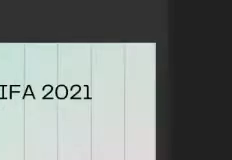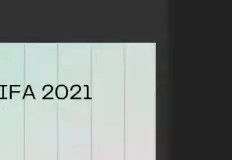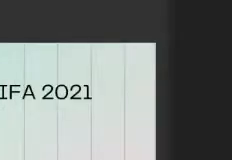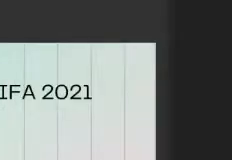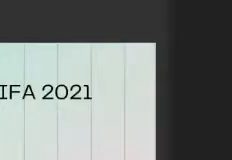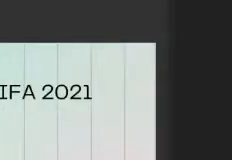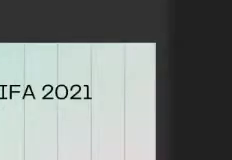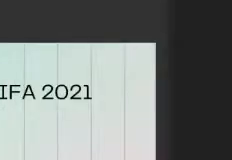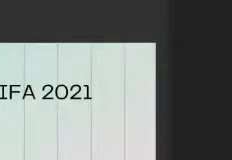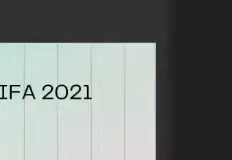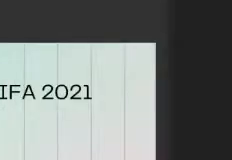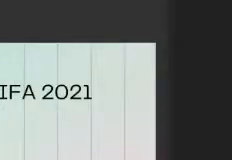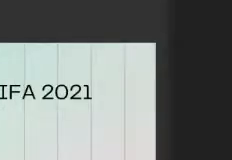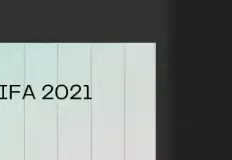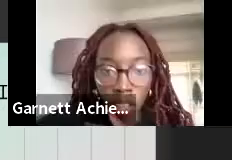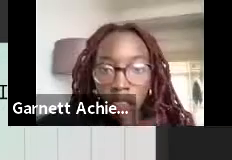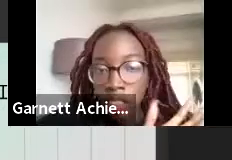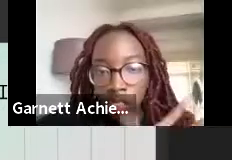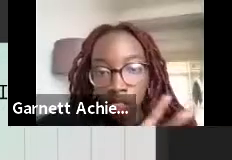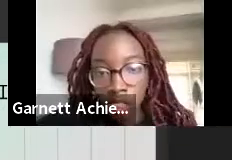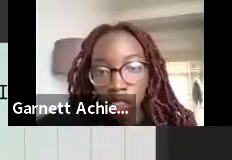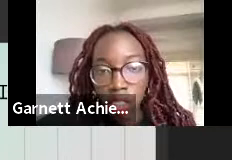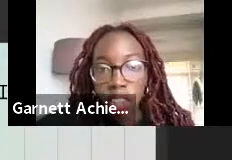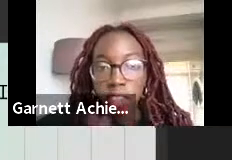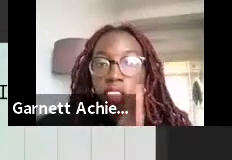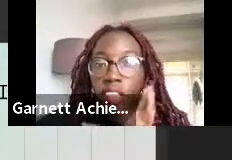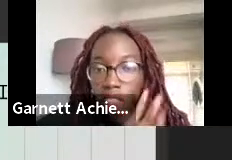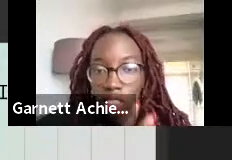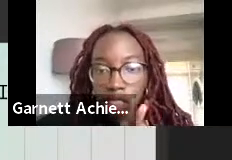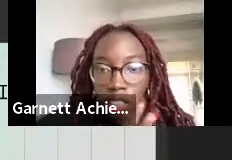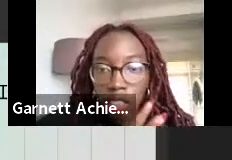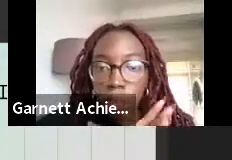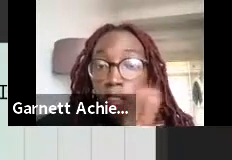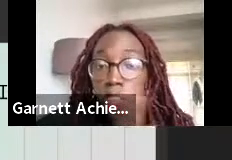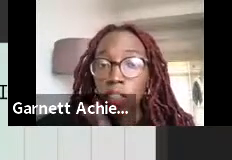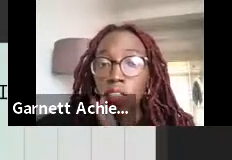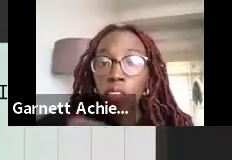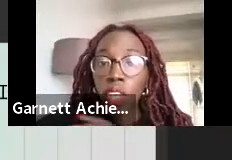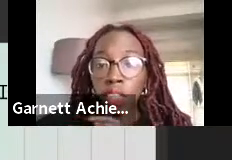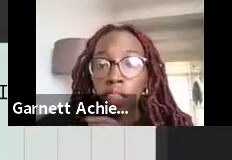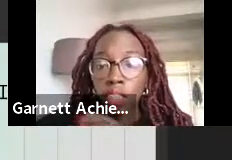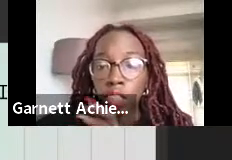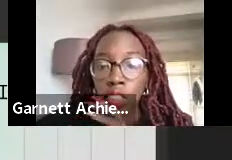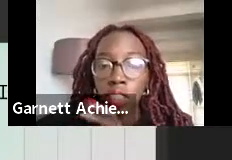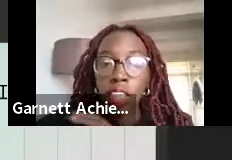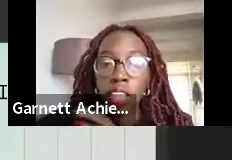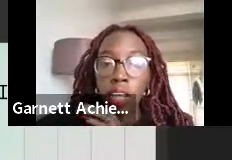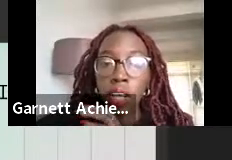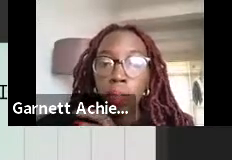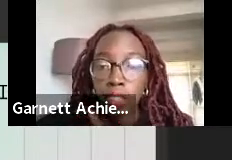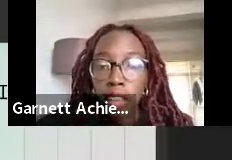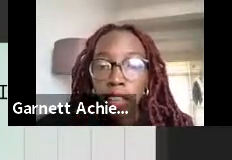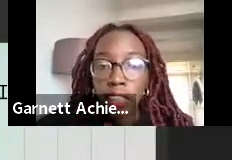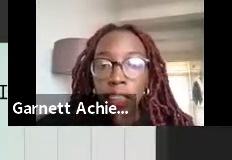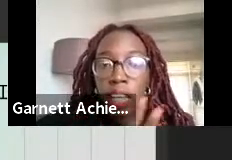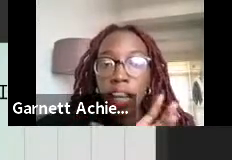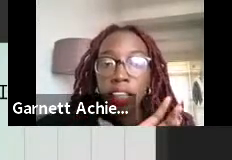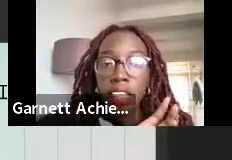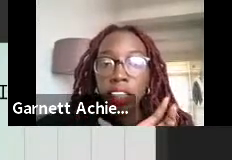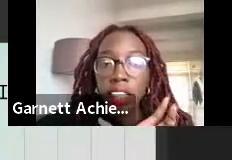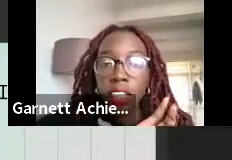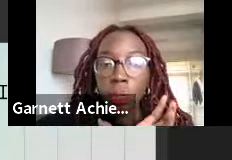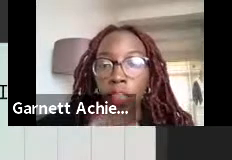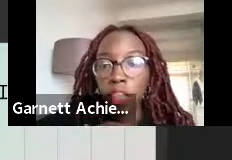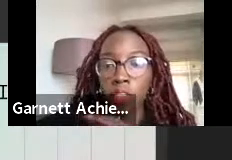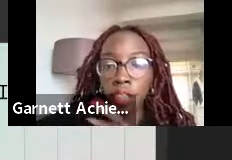so just a primer, what is digital security? So digital security is the protection of one's digital personality